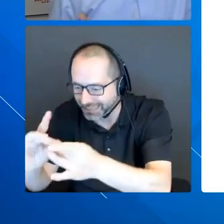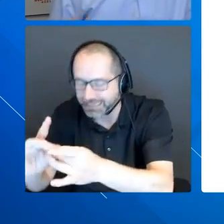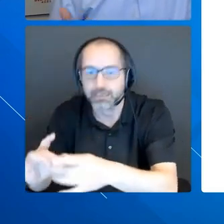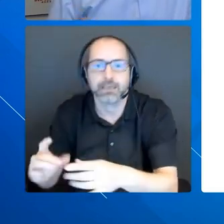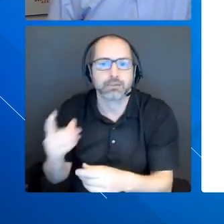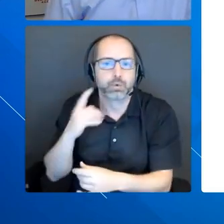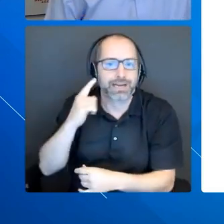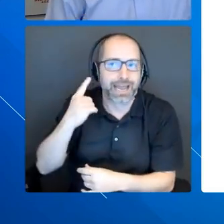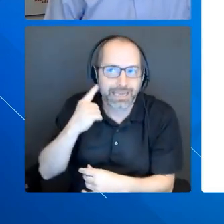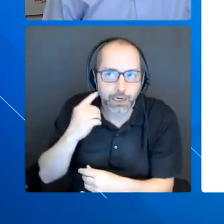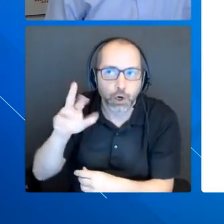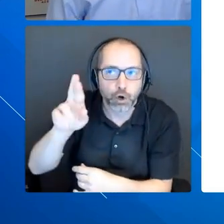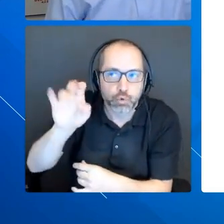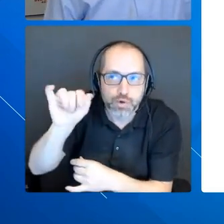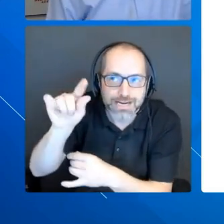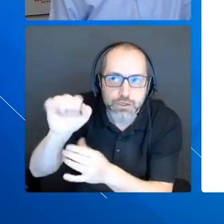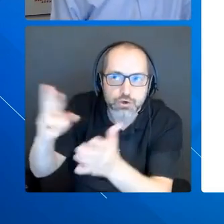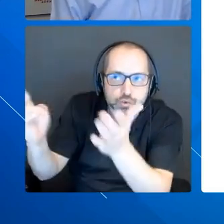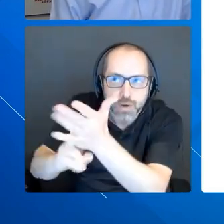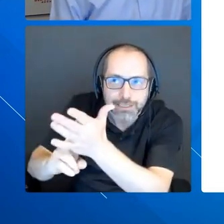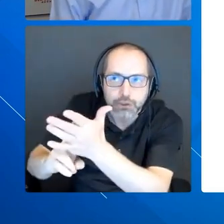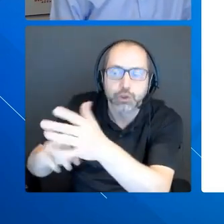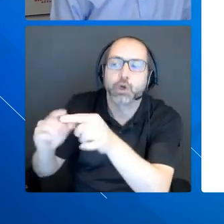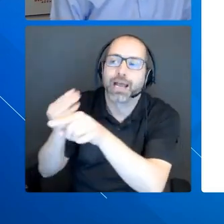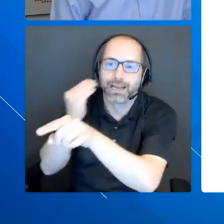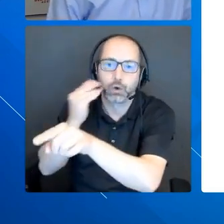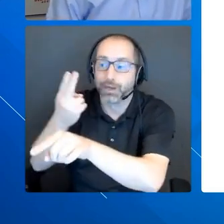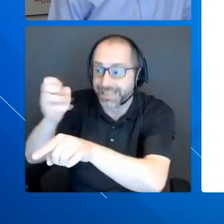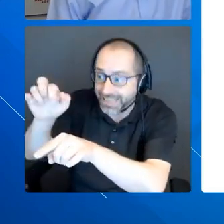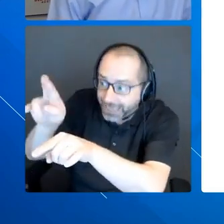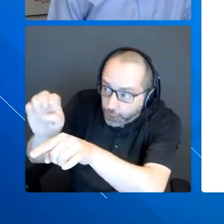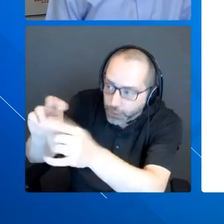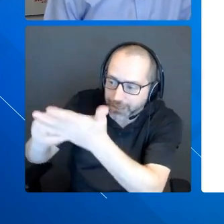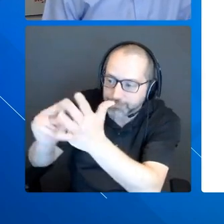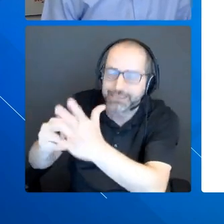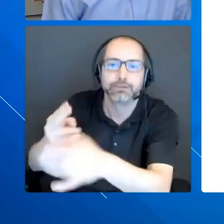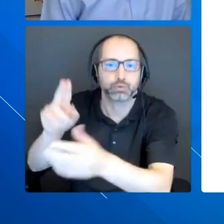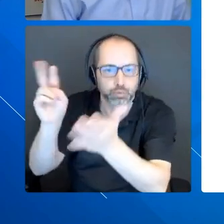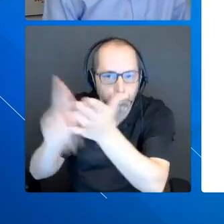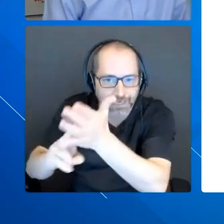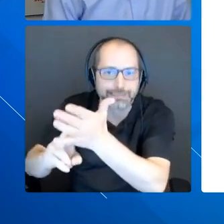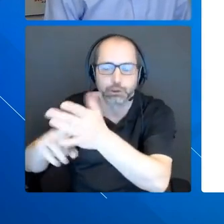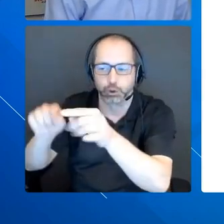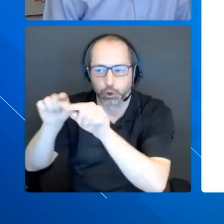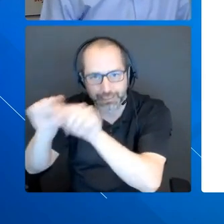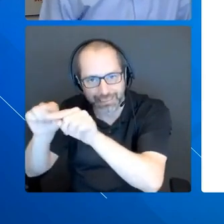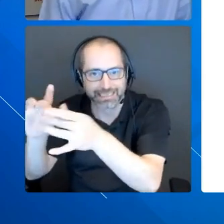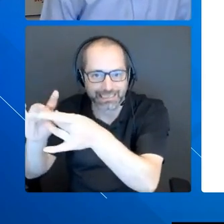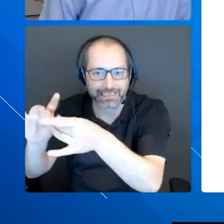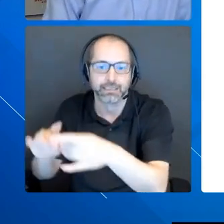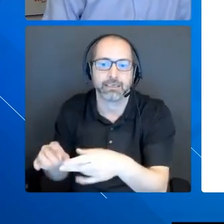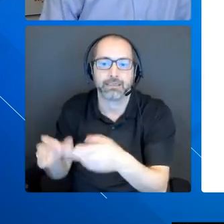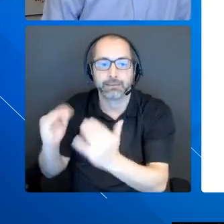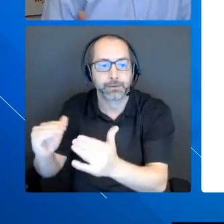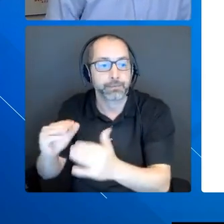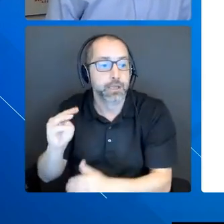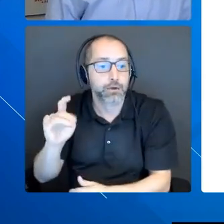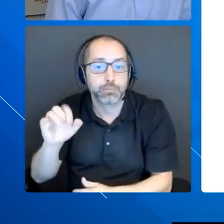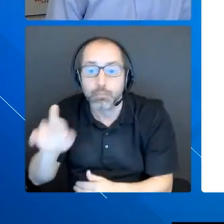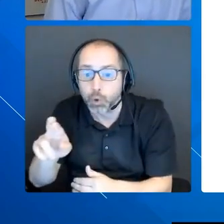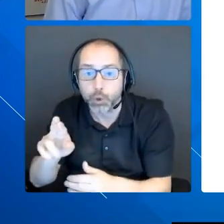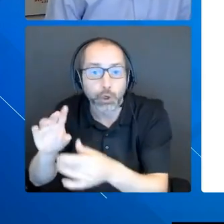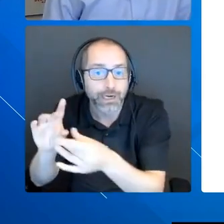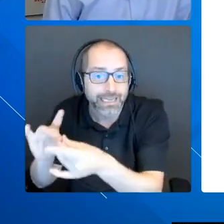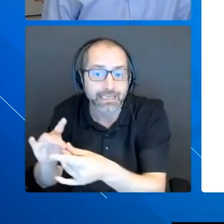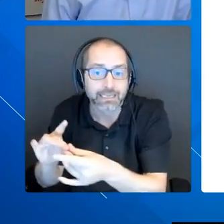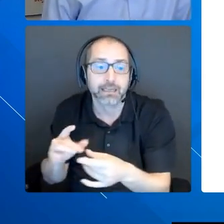exactly where here is. I know where I'm going to go. It just makes more sense to me. Here's another one, the more link. Here's a cool paragraph about